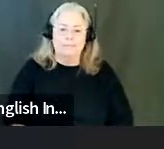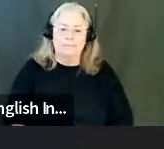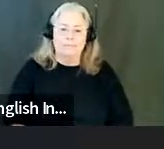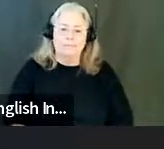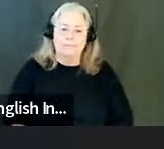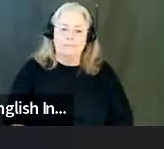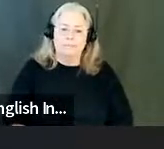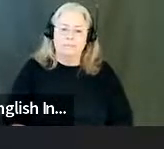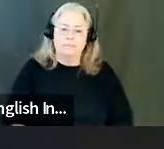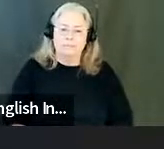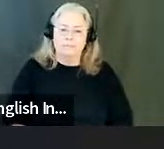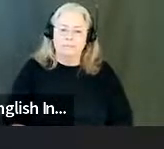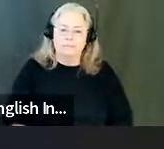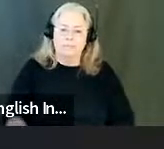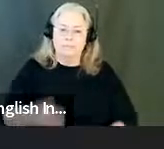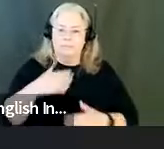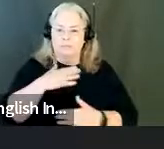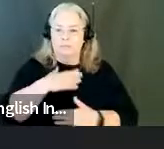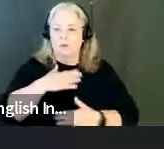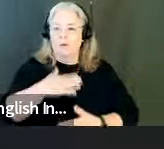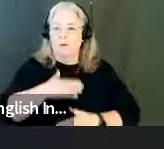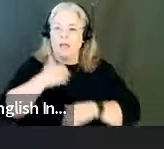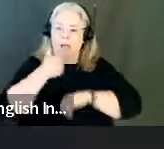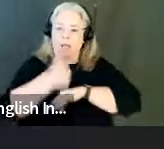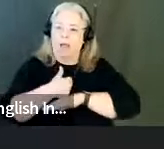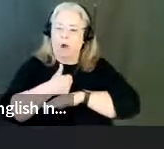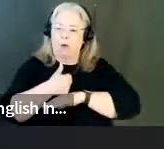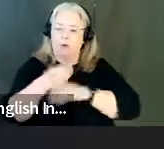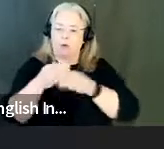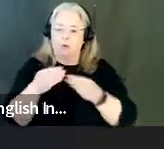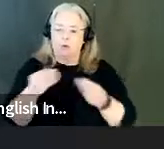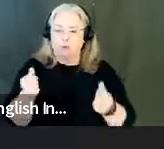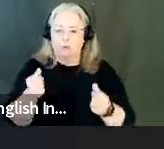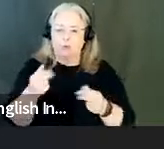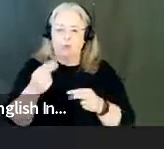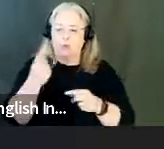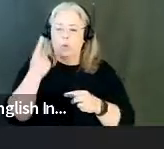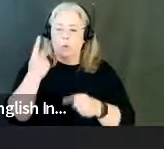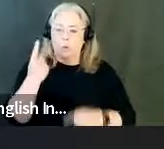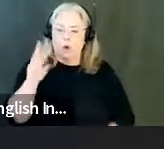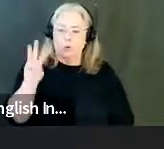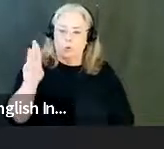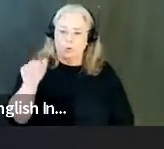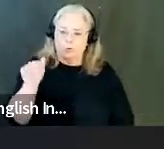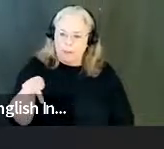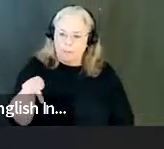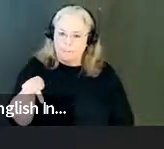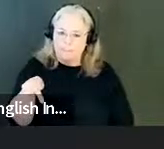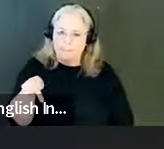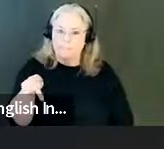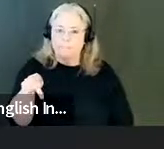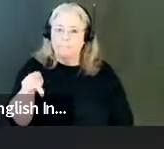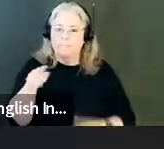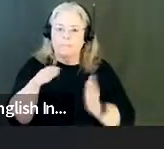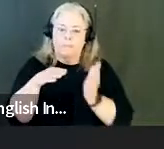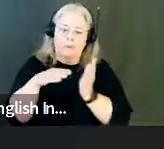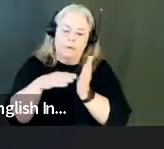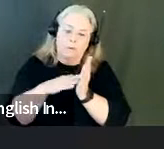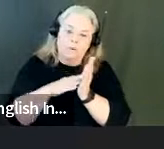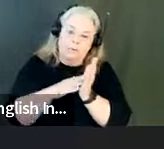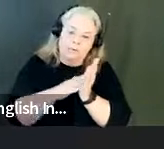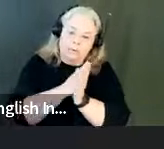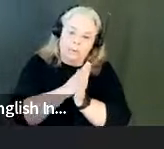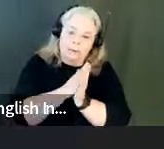And here's, you know, body mounting solution where I'm using the one wrap, and then I slide the cell phone in